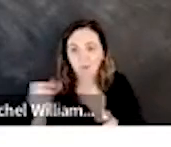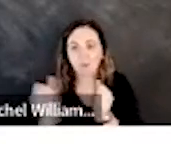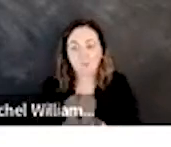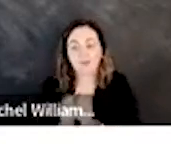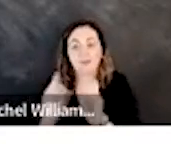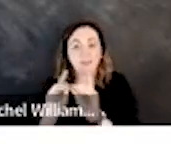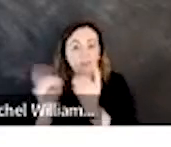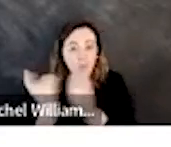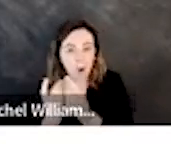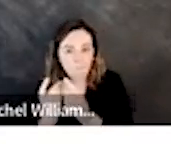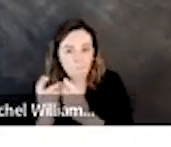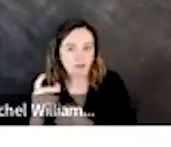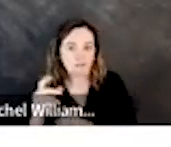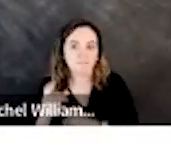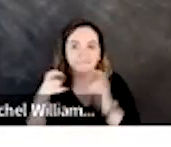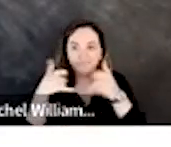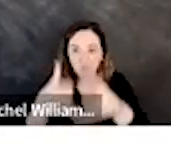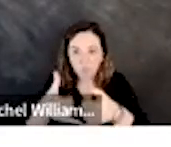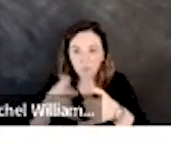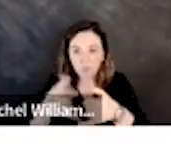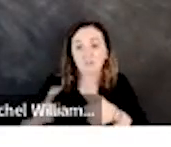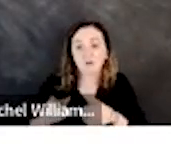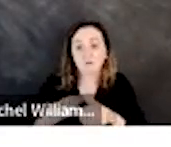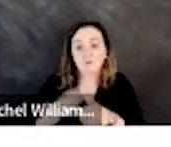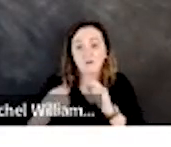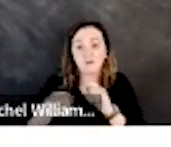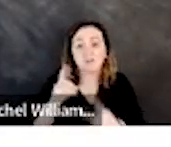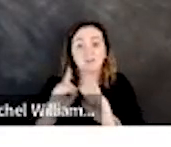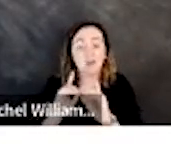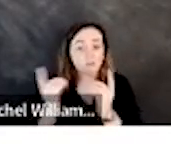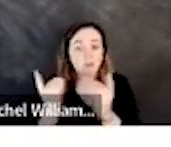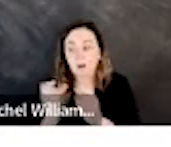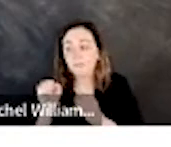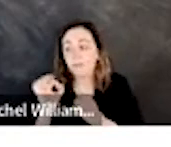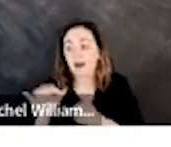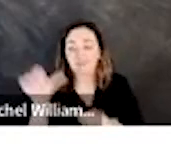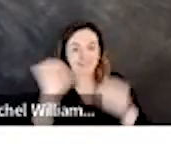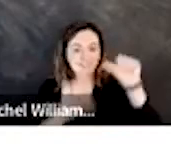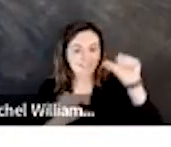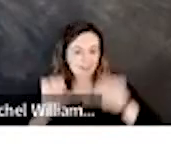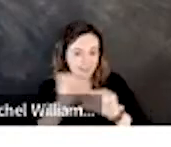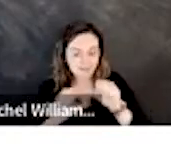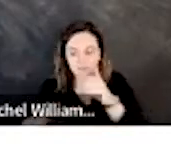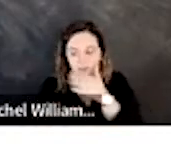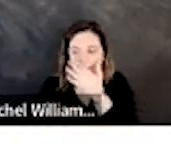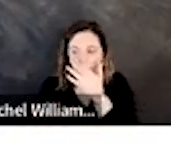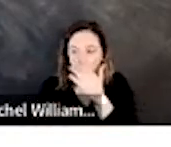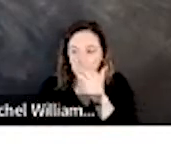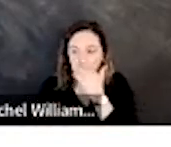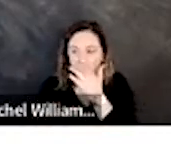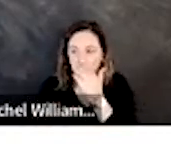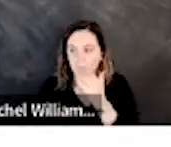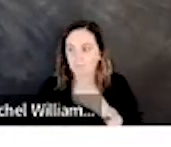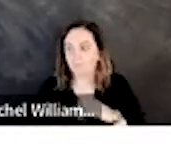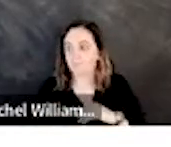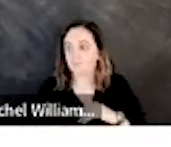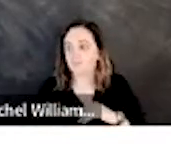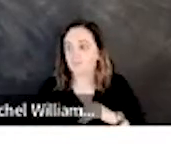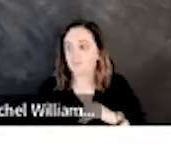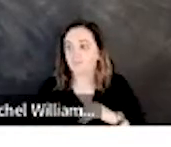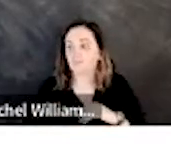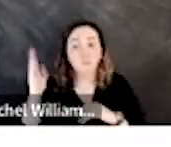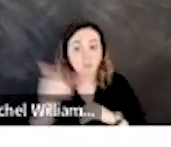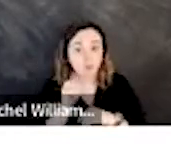departmental awards. The first award will be from the Department of Science, and the presenter will be Mr.